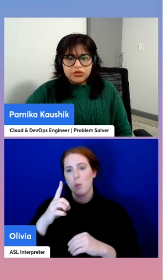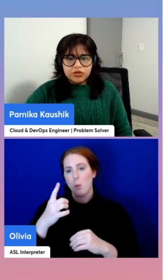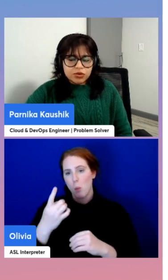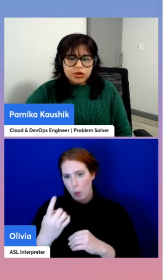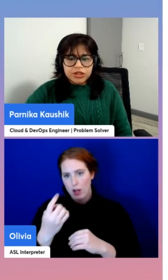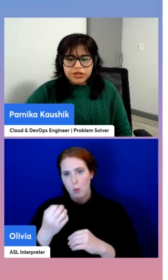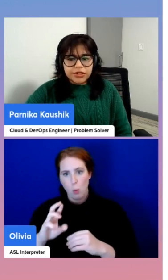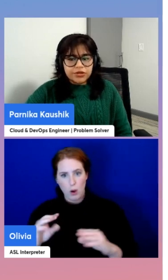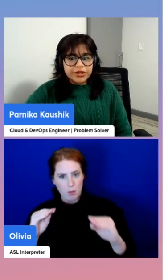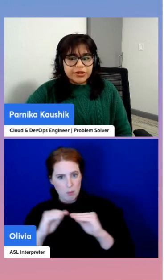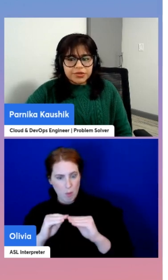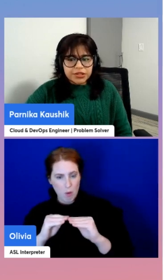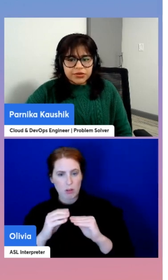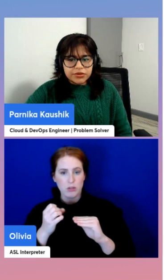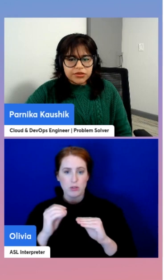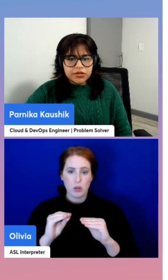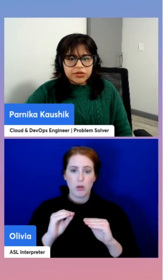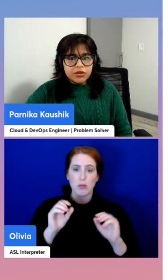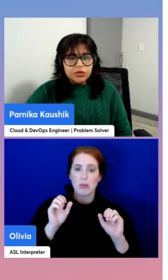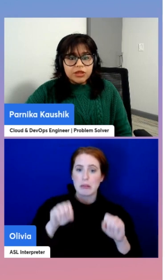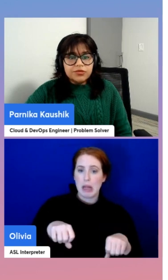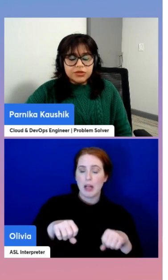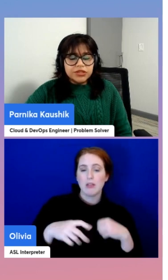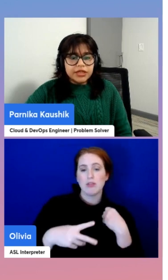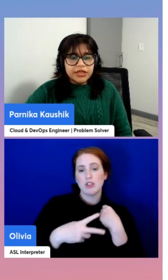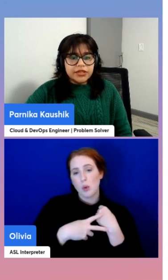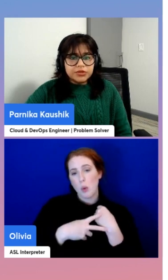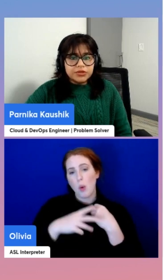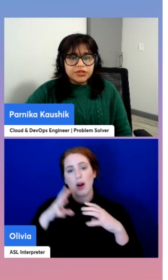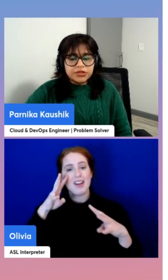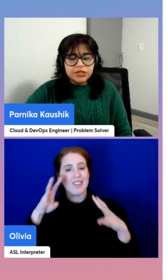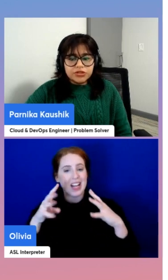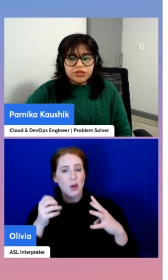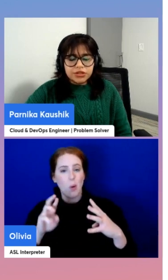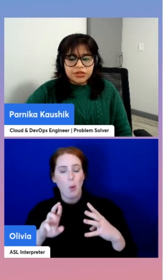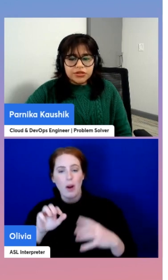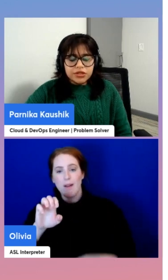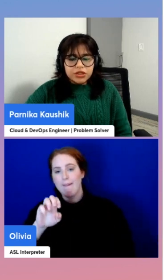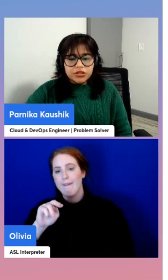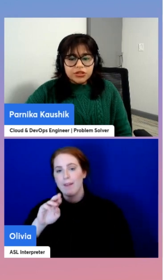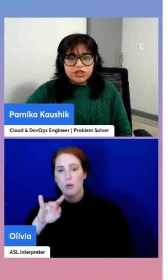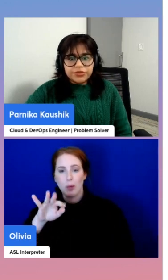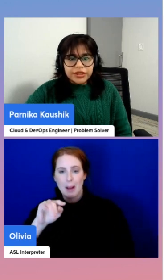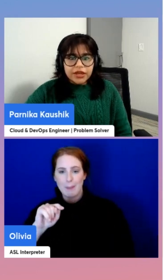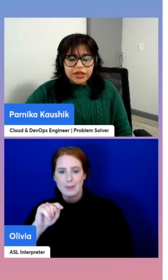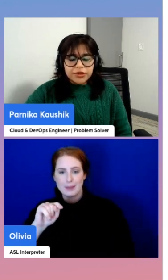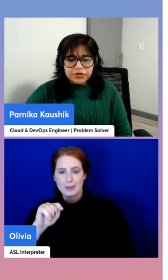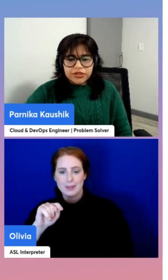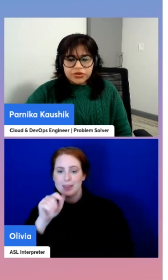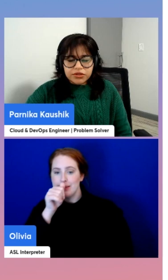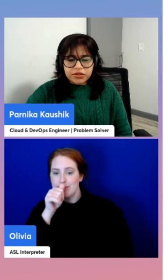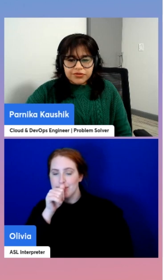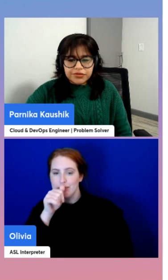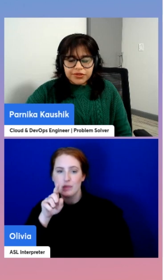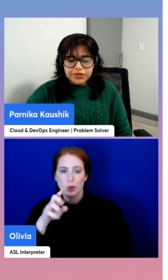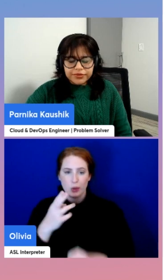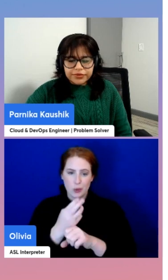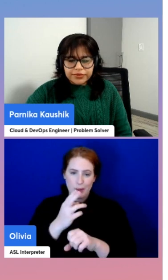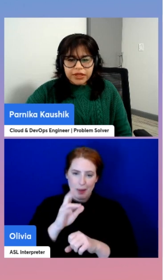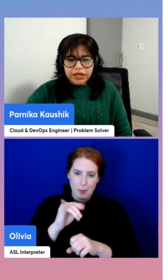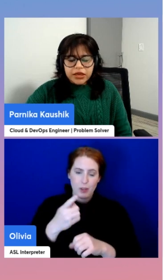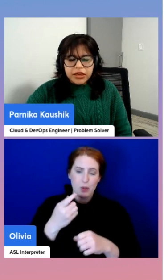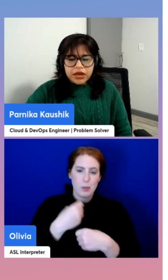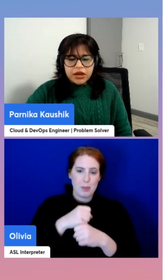that can either store, generate, or encrypt secrets. We'll be using the AWS Secrets engine here to generate dynamic credentials on the